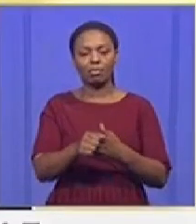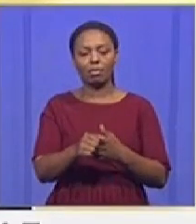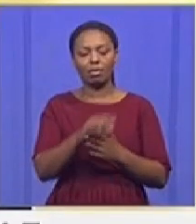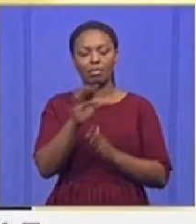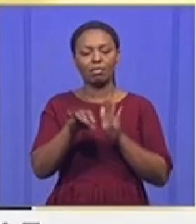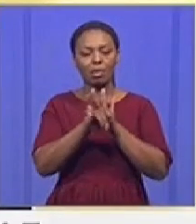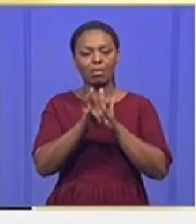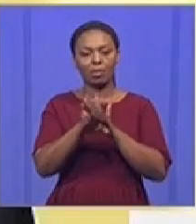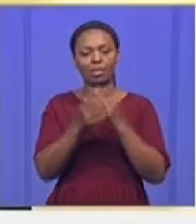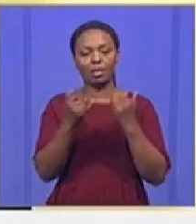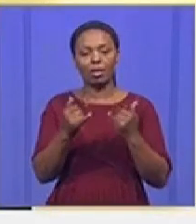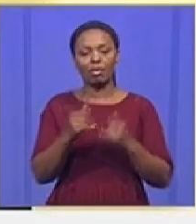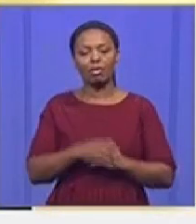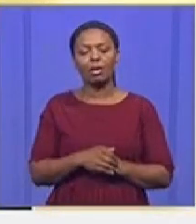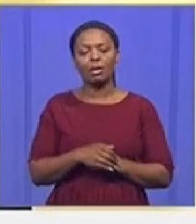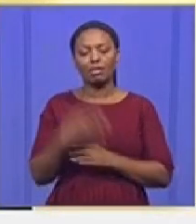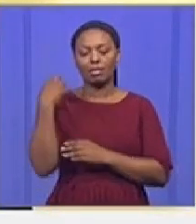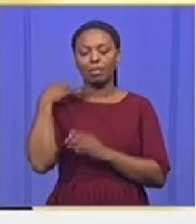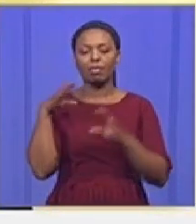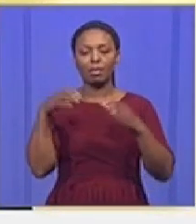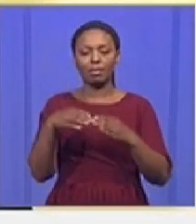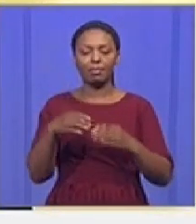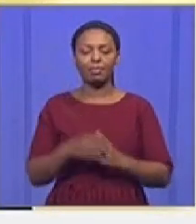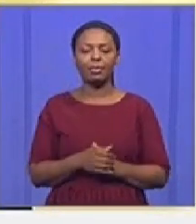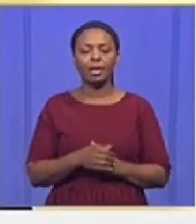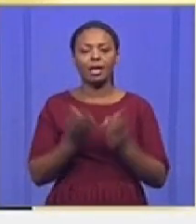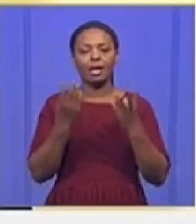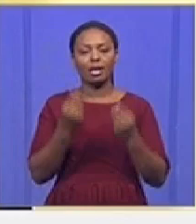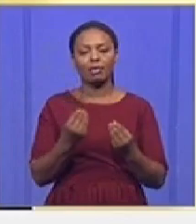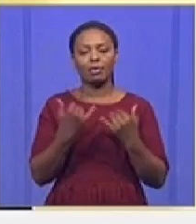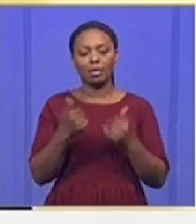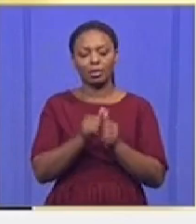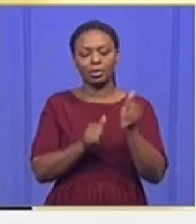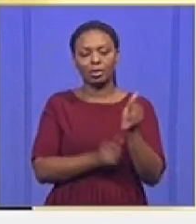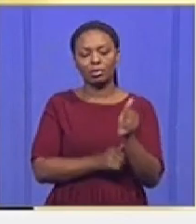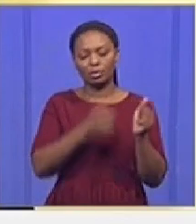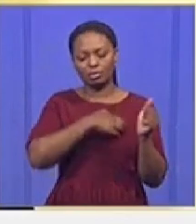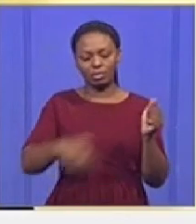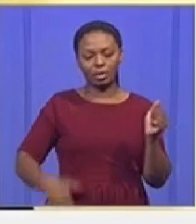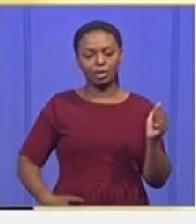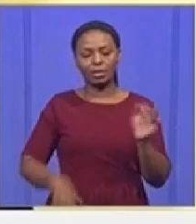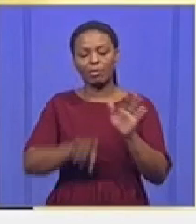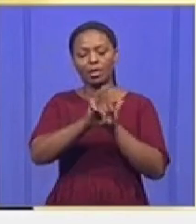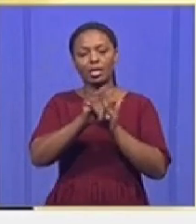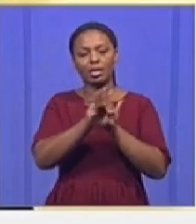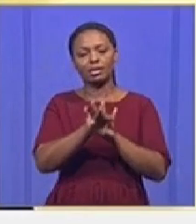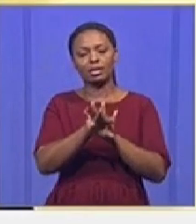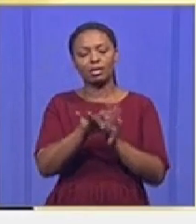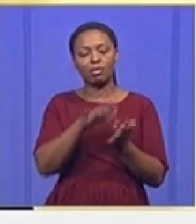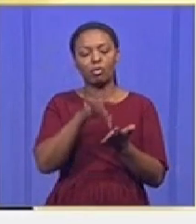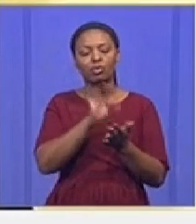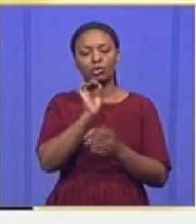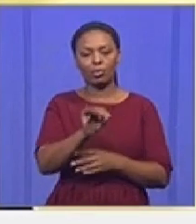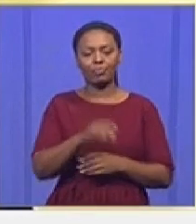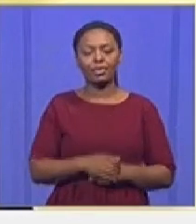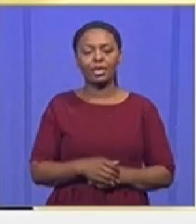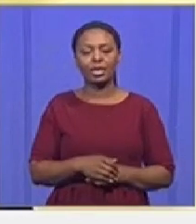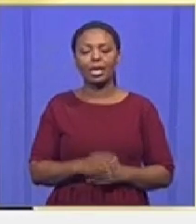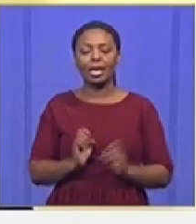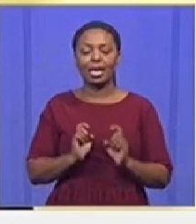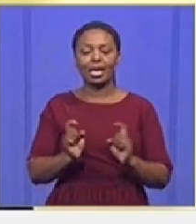in cabinet. We also now have a vacancy in the role of a deputy president. And so there is a sense of